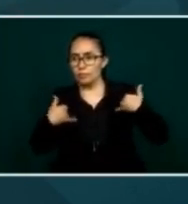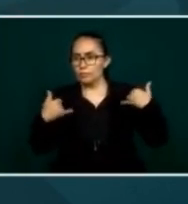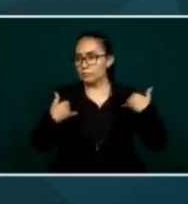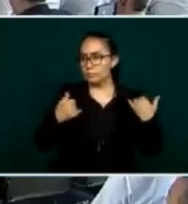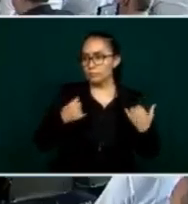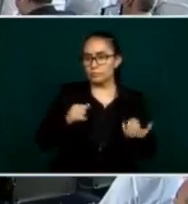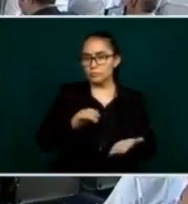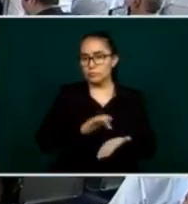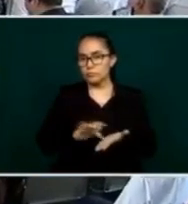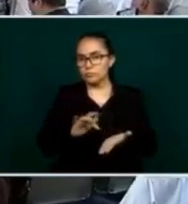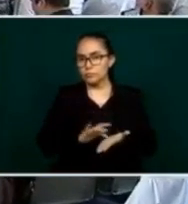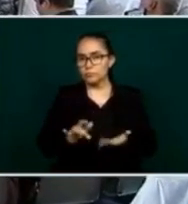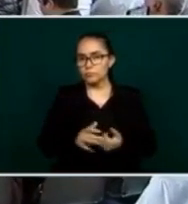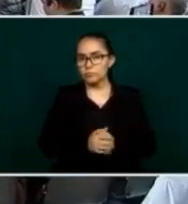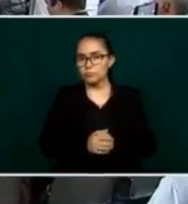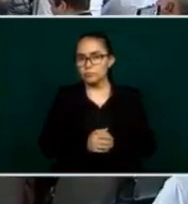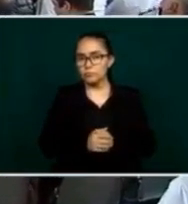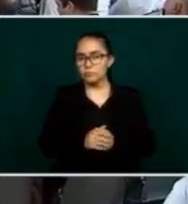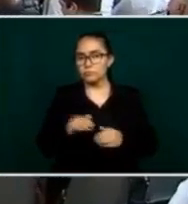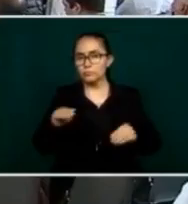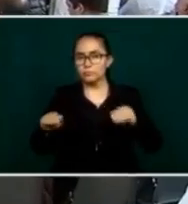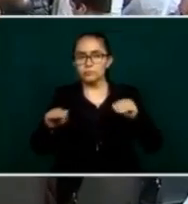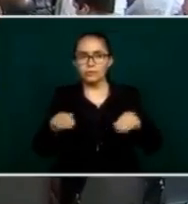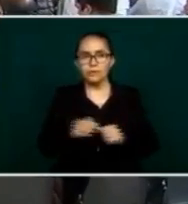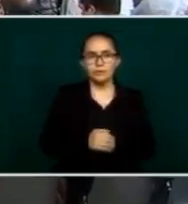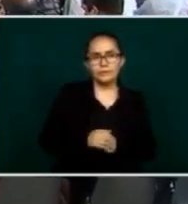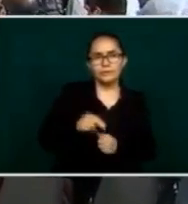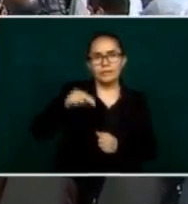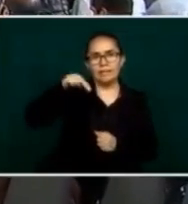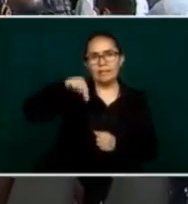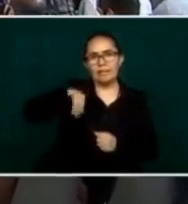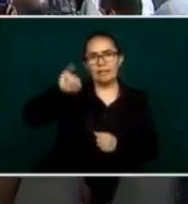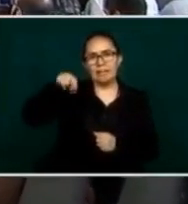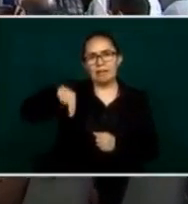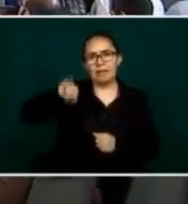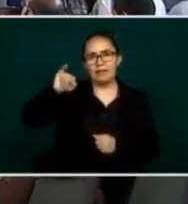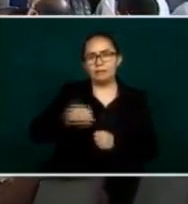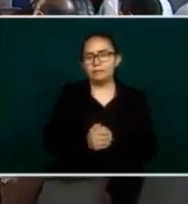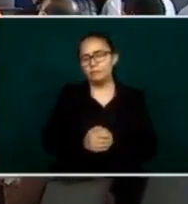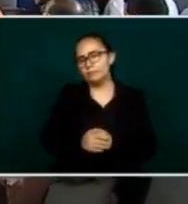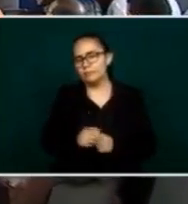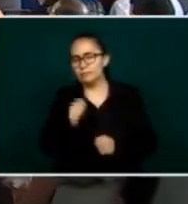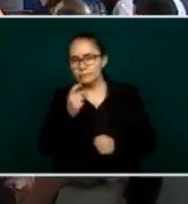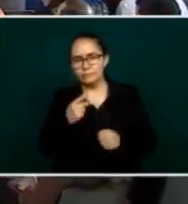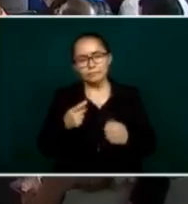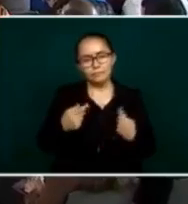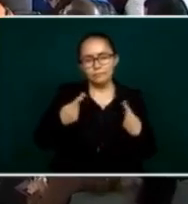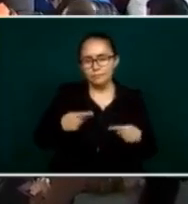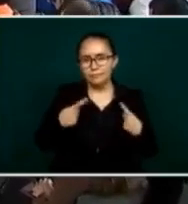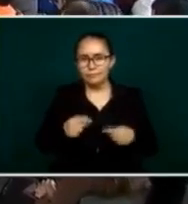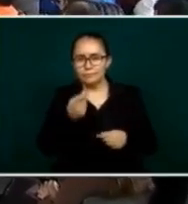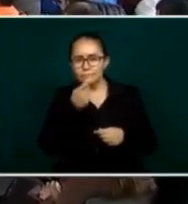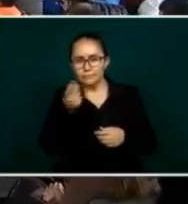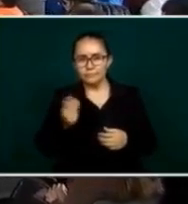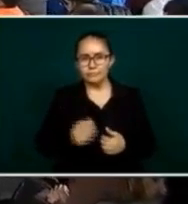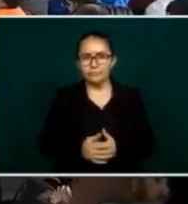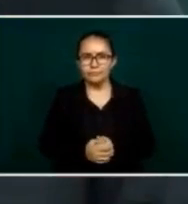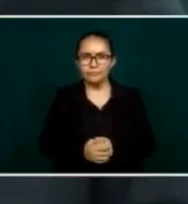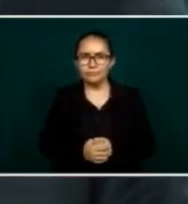the youth. The only thing they did was to call them ninis and offend them and discriminate against